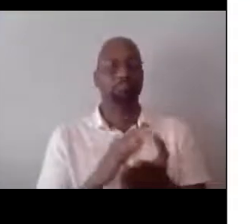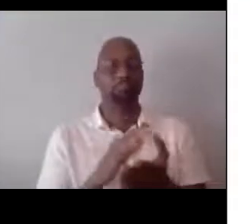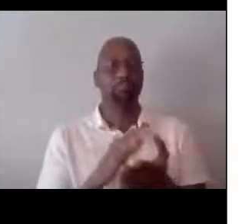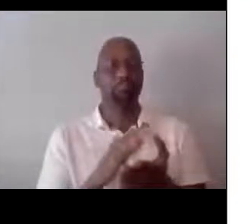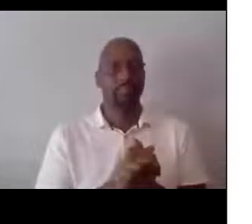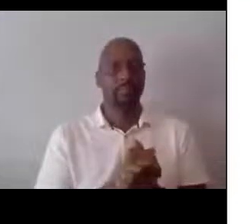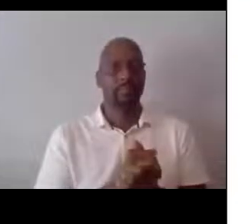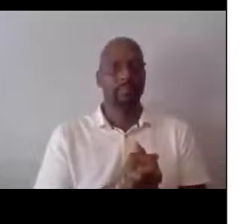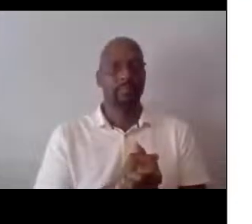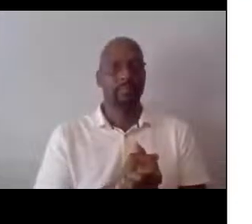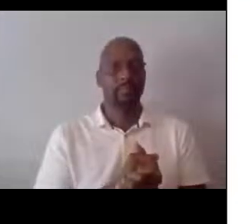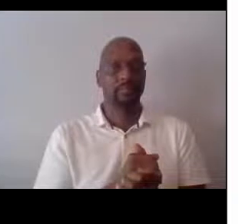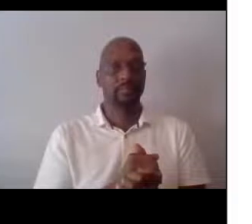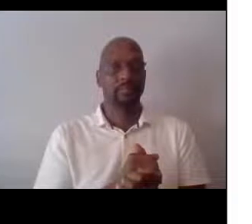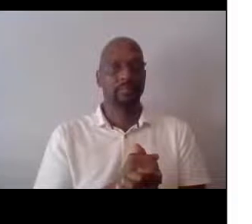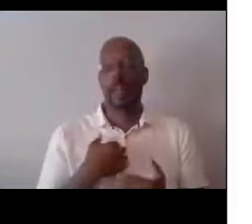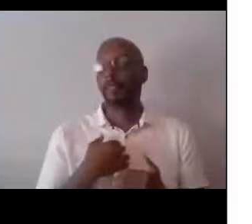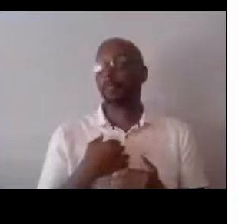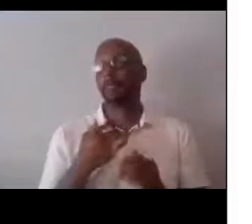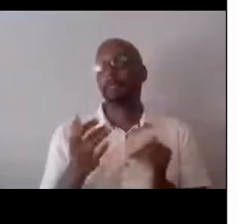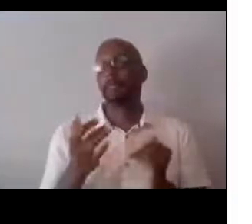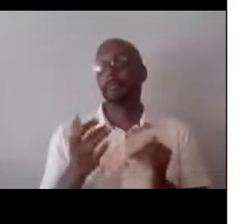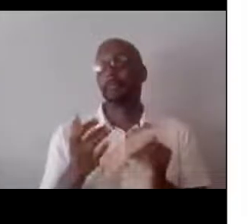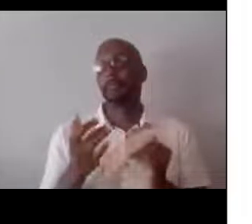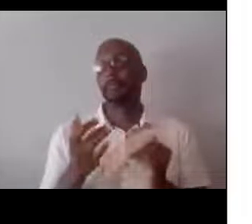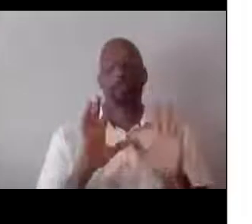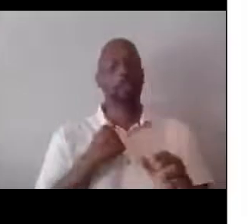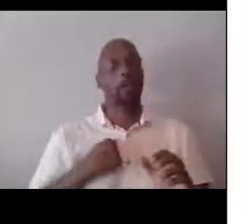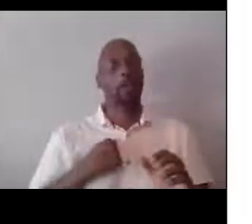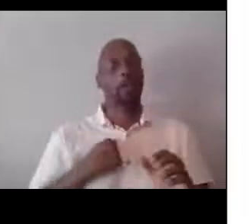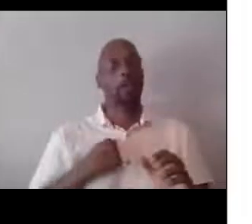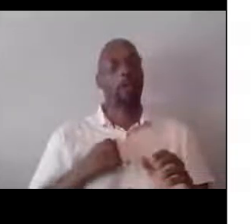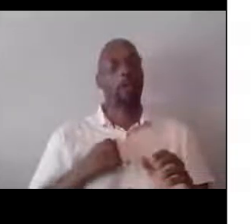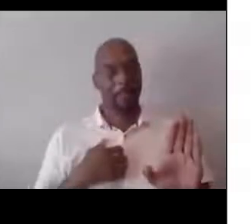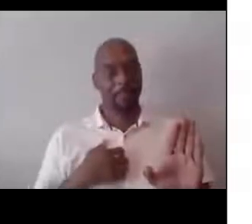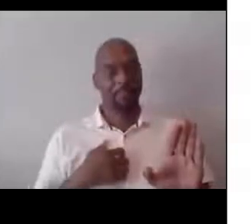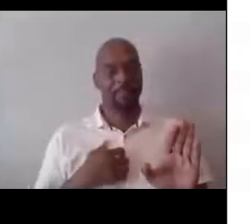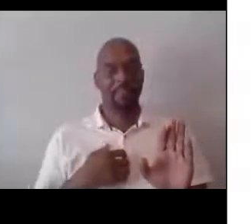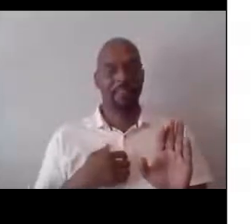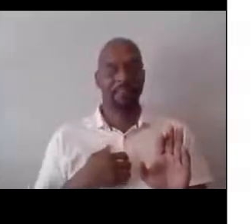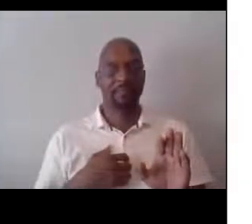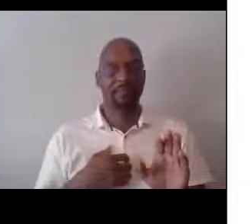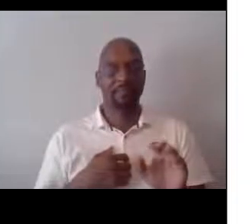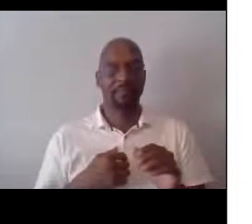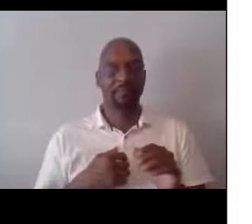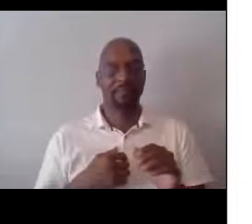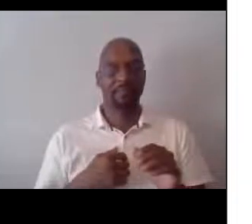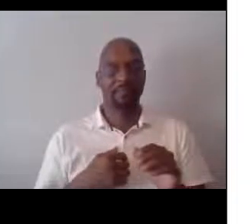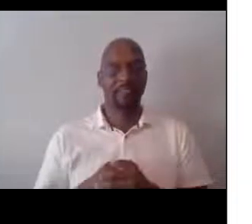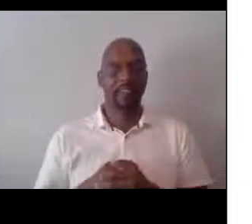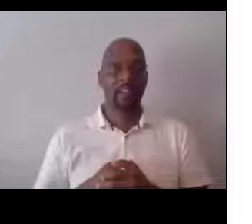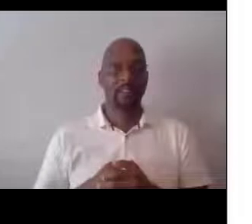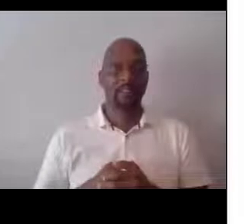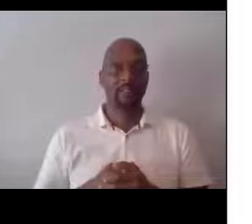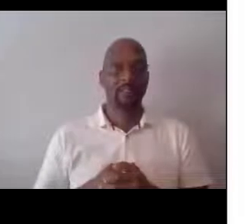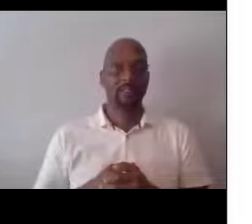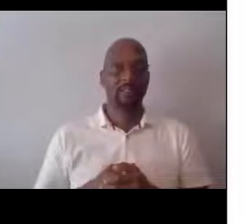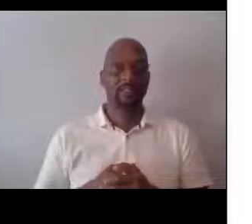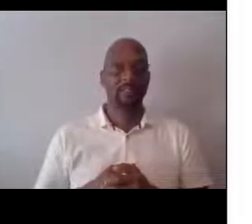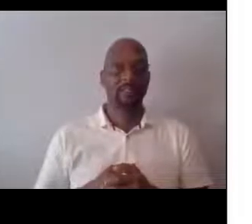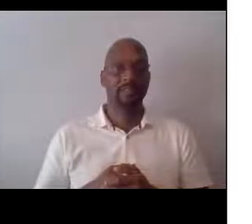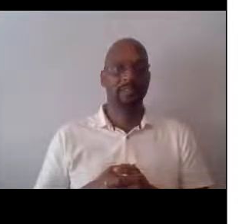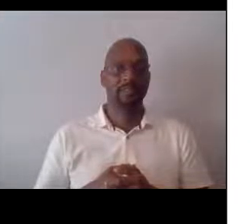Sorry, I'm having trouble with this. We might need Brandy to try for us. So just if you do press it, just